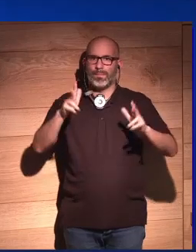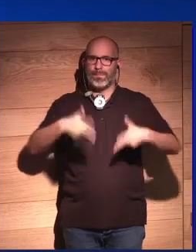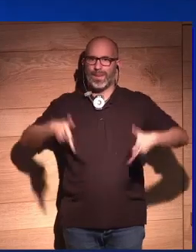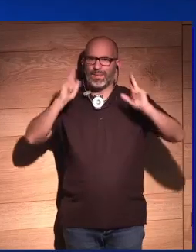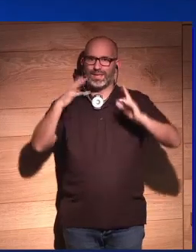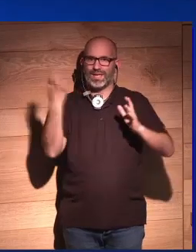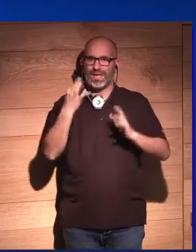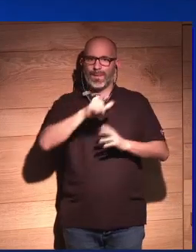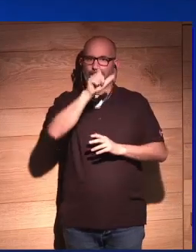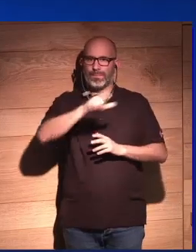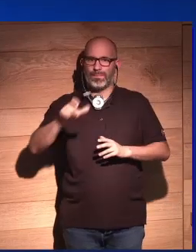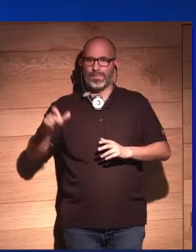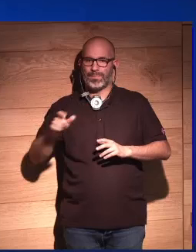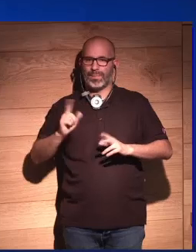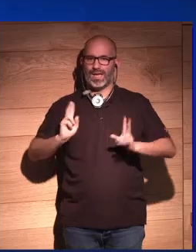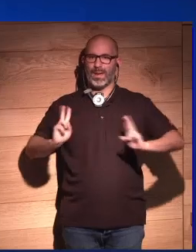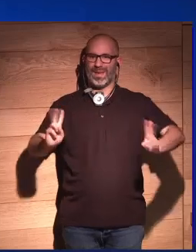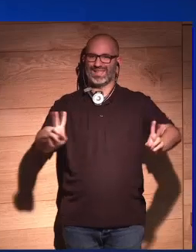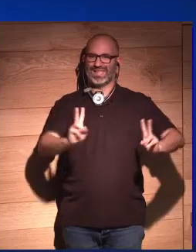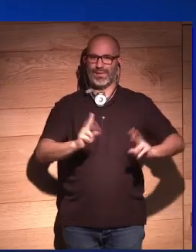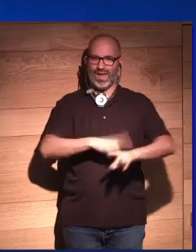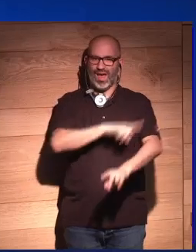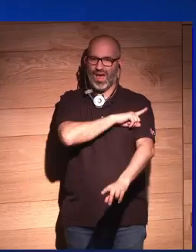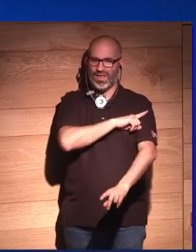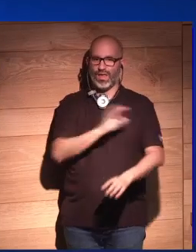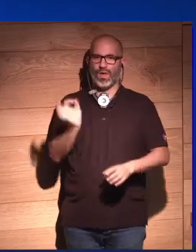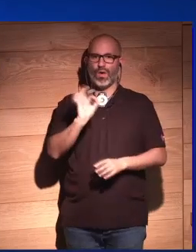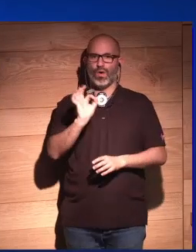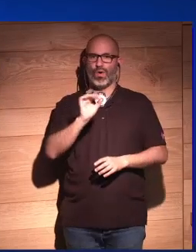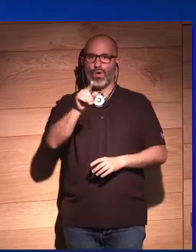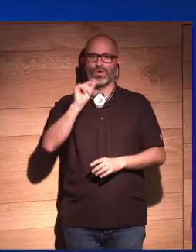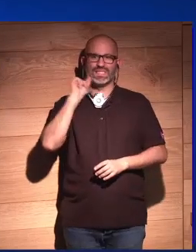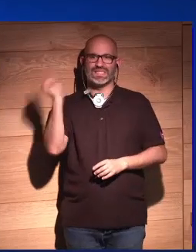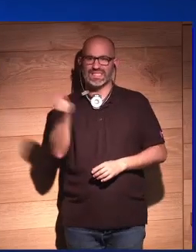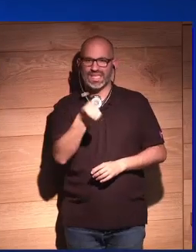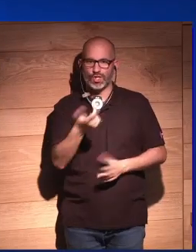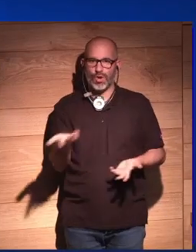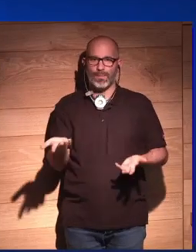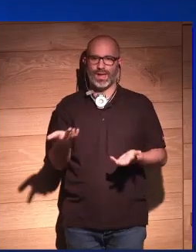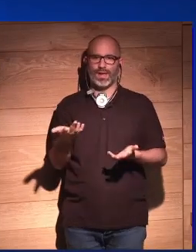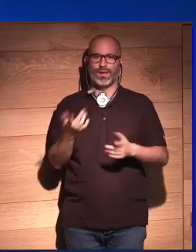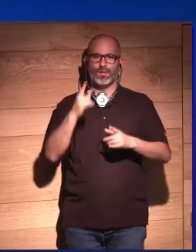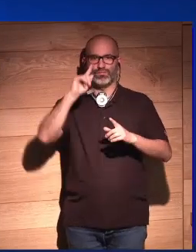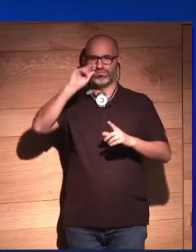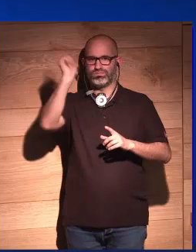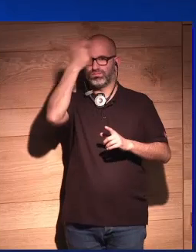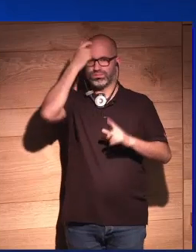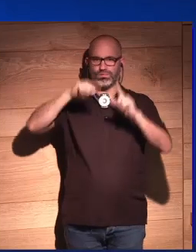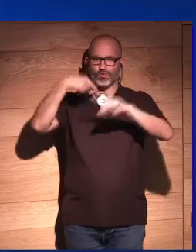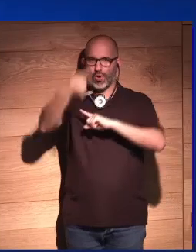and make different choices, and it does shift their behavior. They also use a lot of it. There's a lot of pain